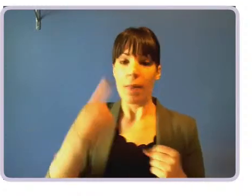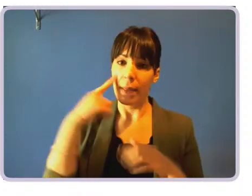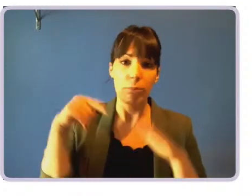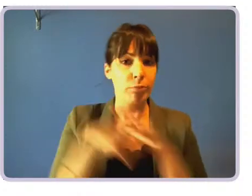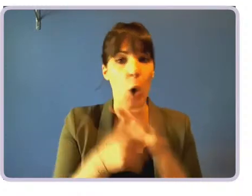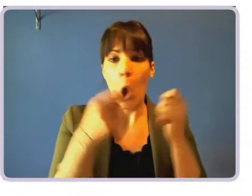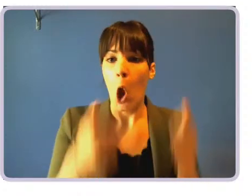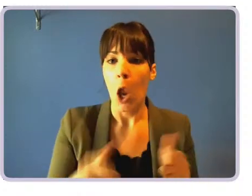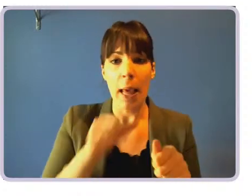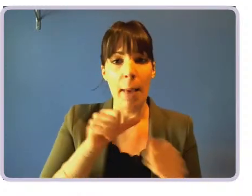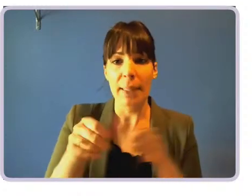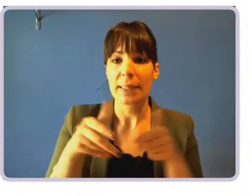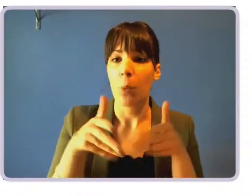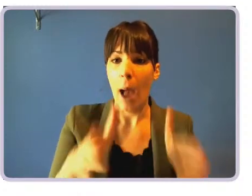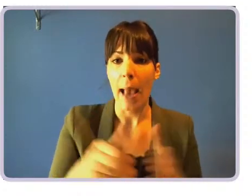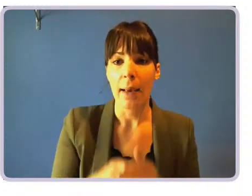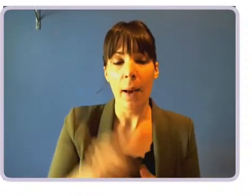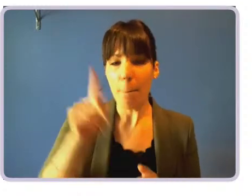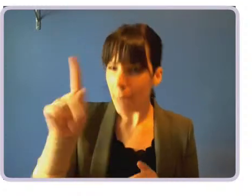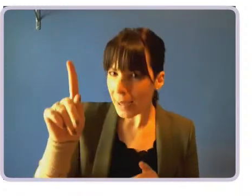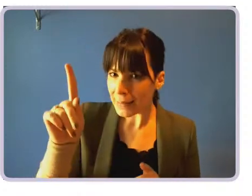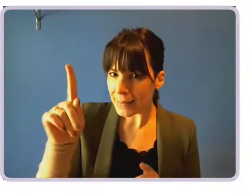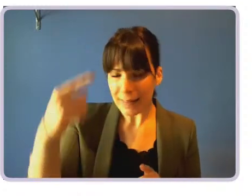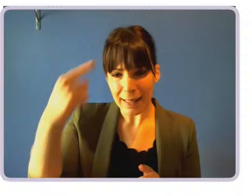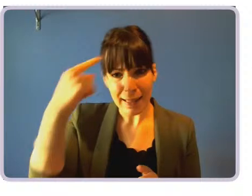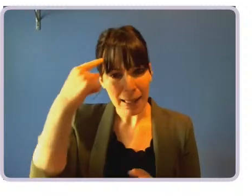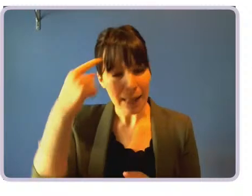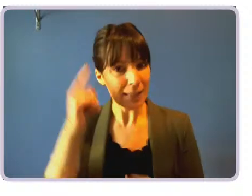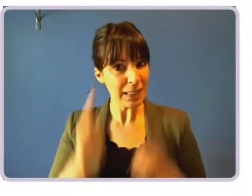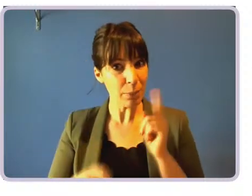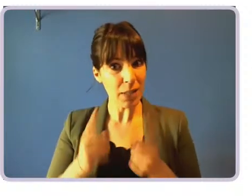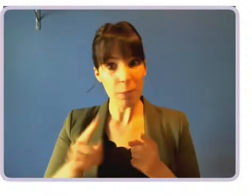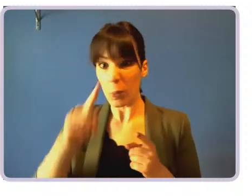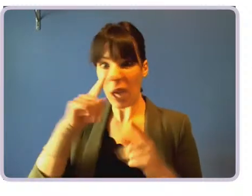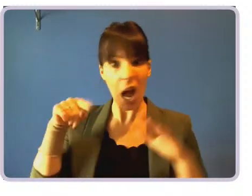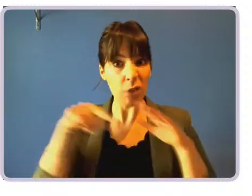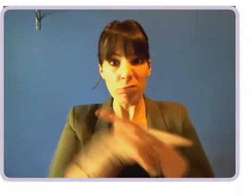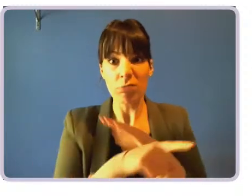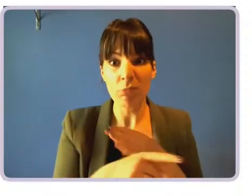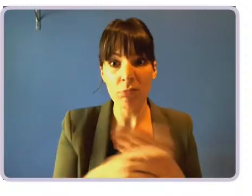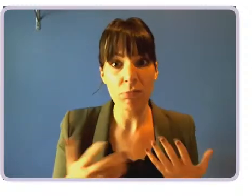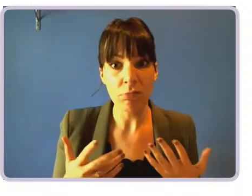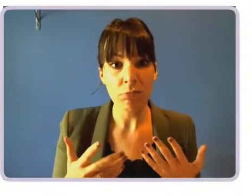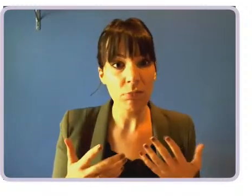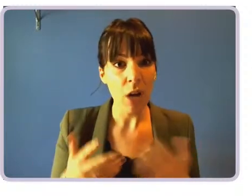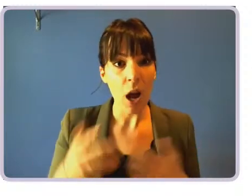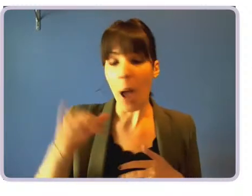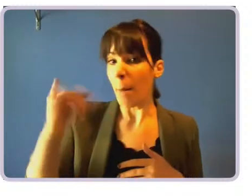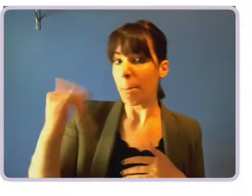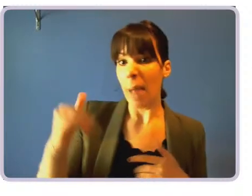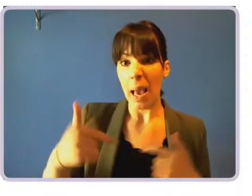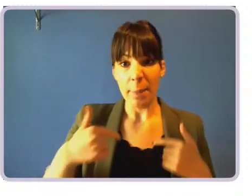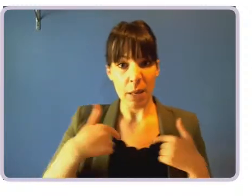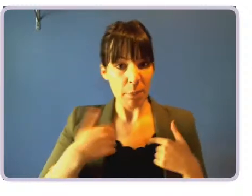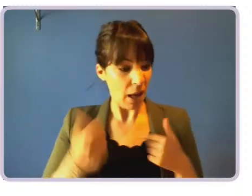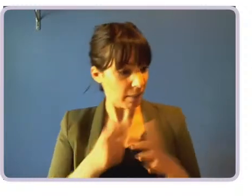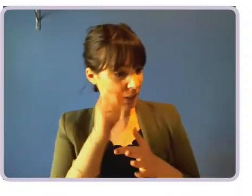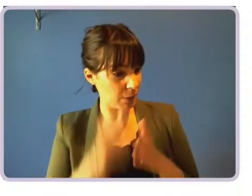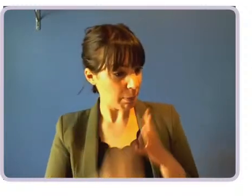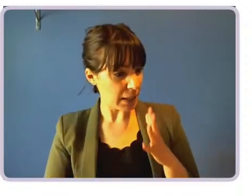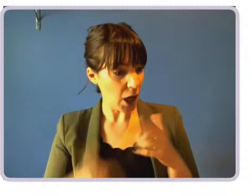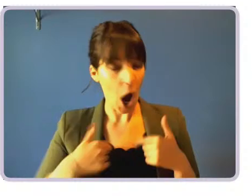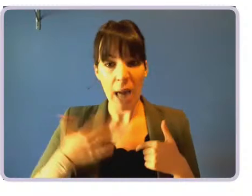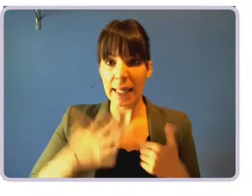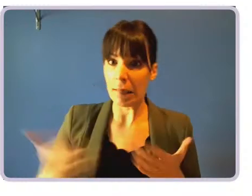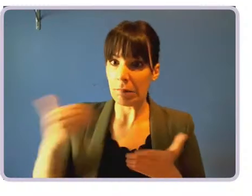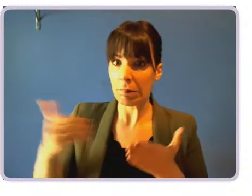But what if you can't leave? What if you need a lot of support and equipment to leave? What if you can't